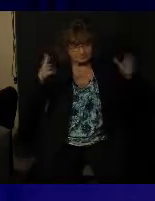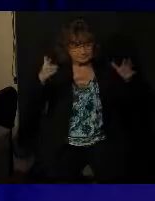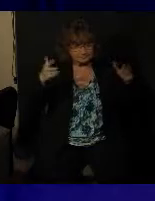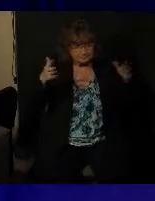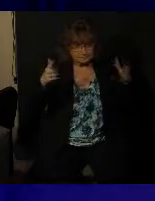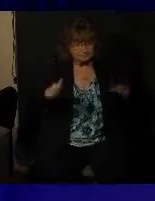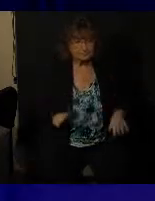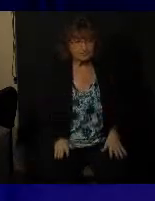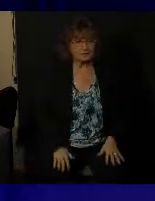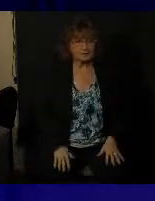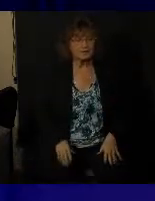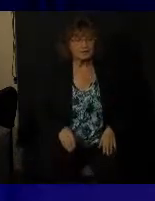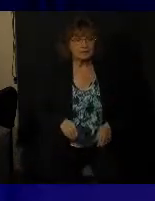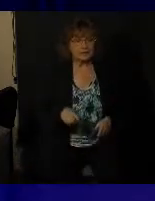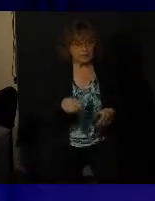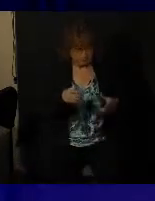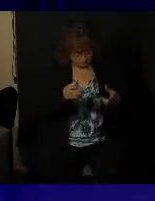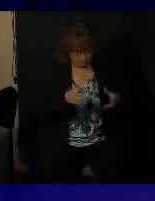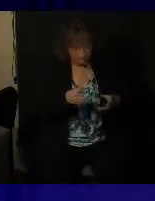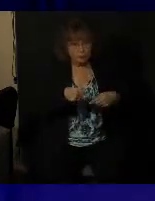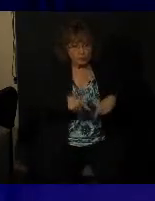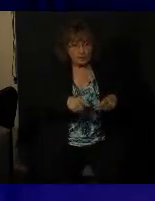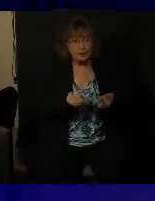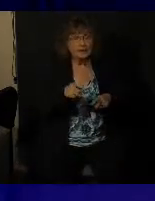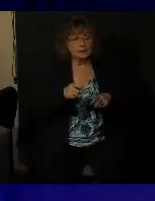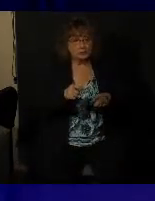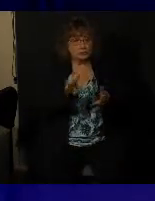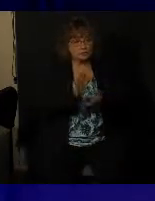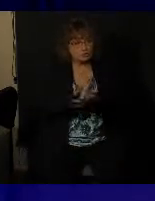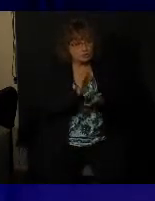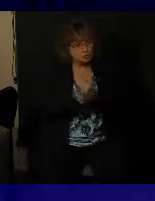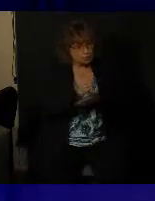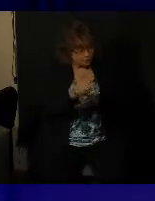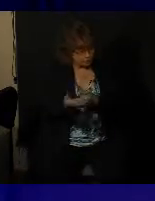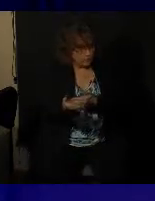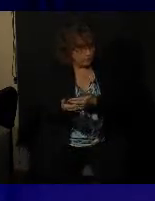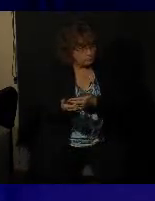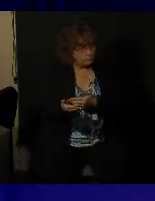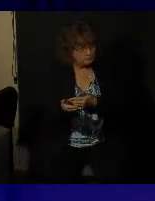I was in school, and Miss Q, the teacher, she saw that